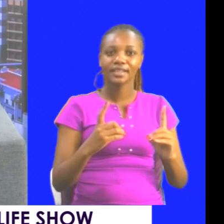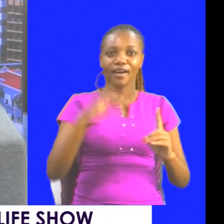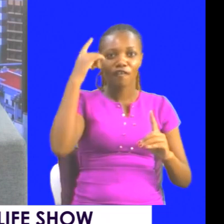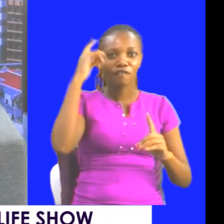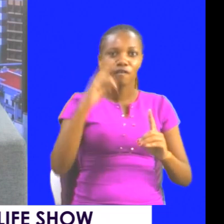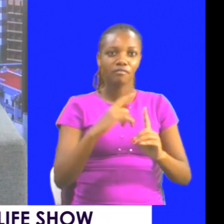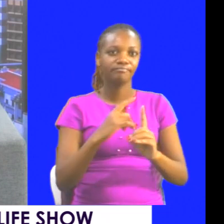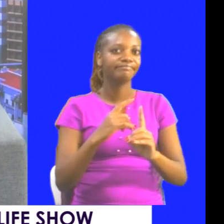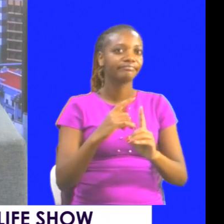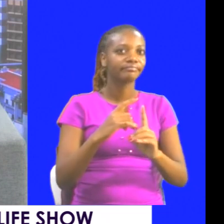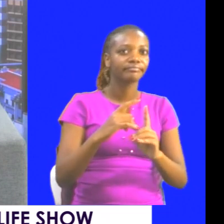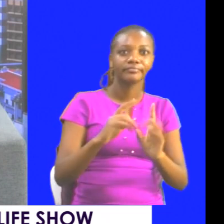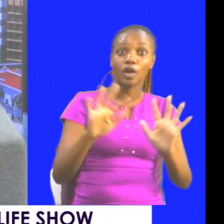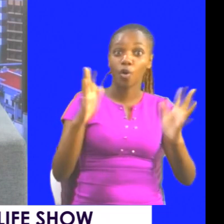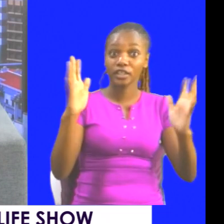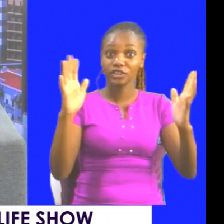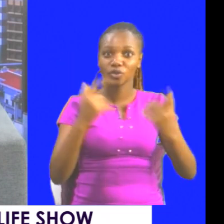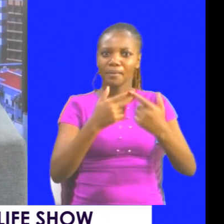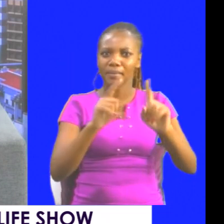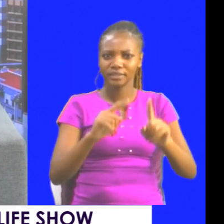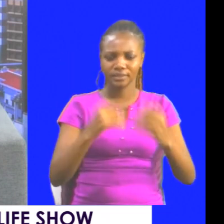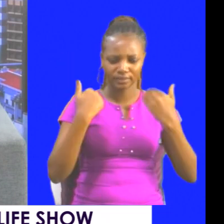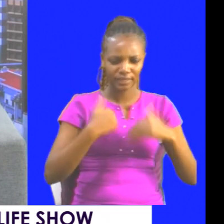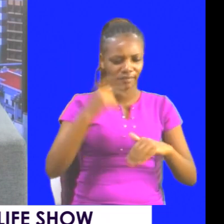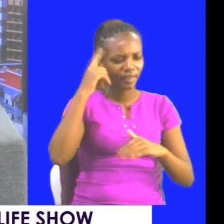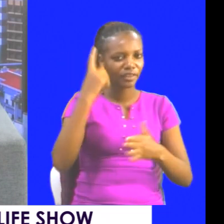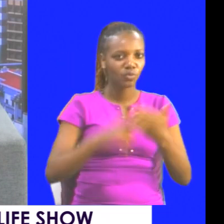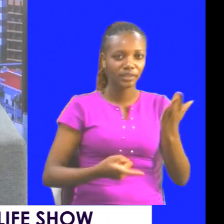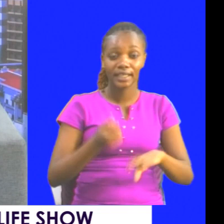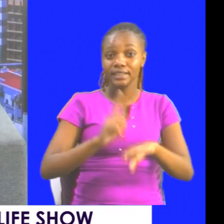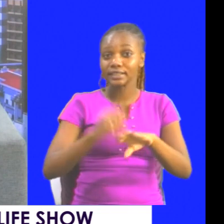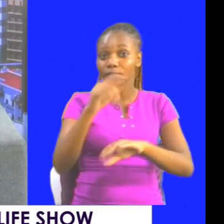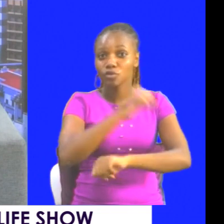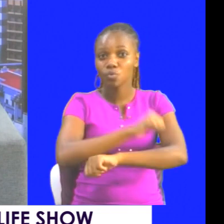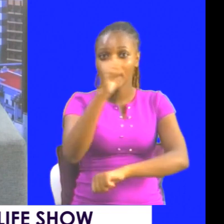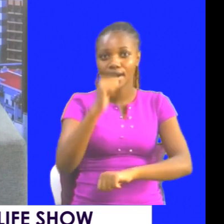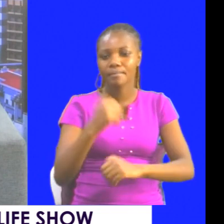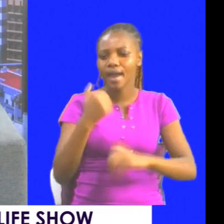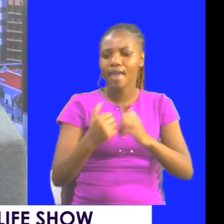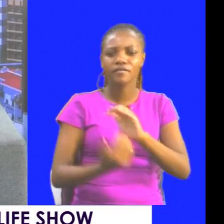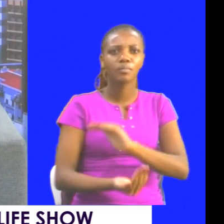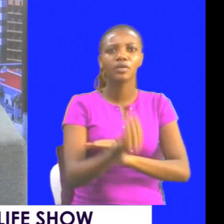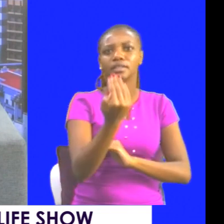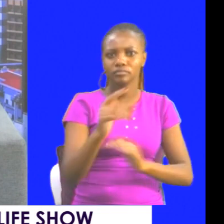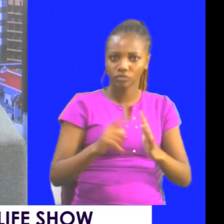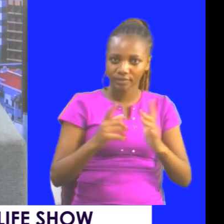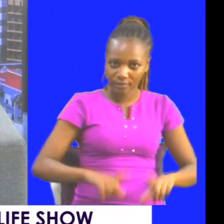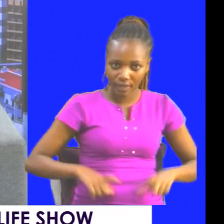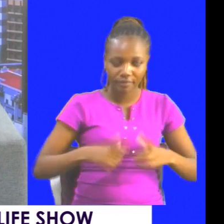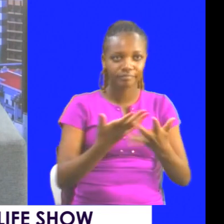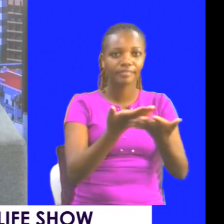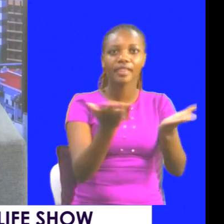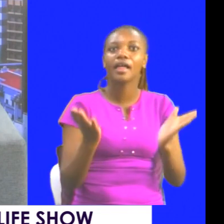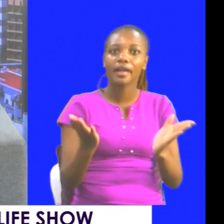But I'm looking at it this way. When you wake up every morning to get into life out there,